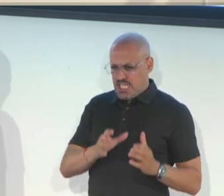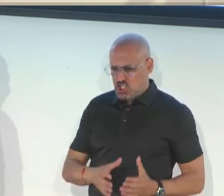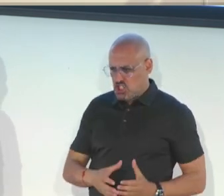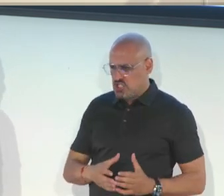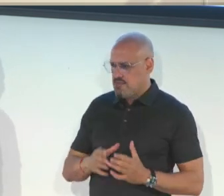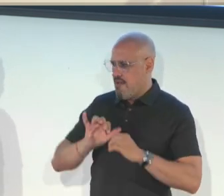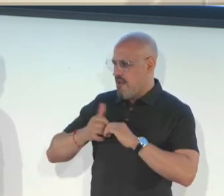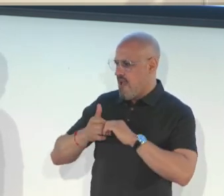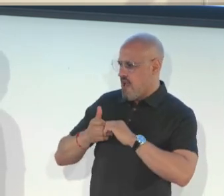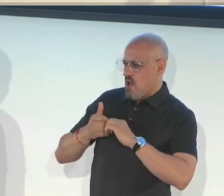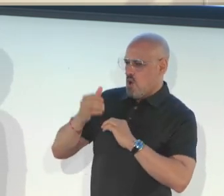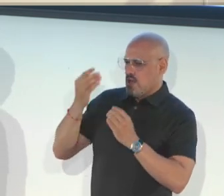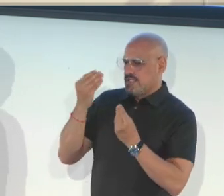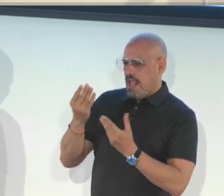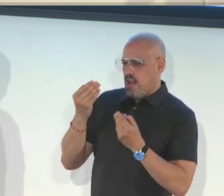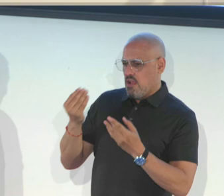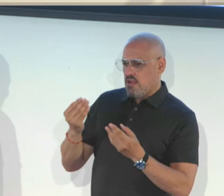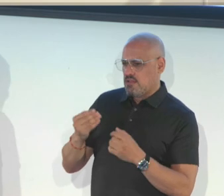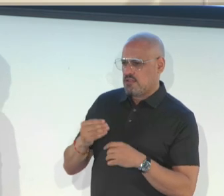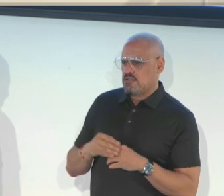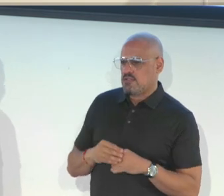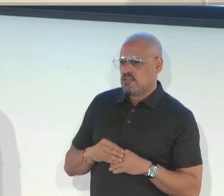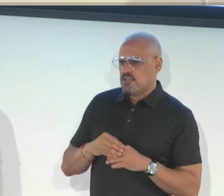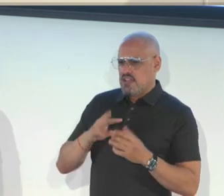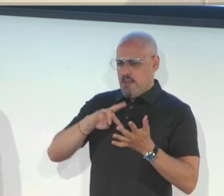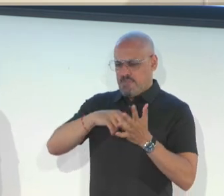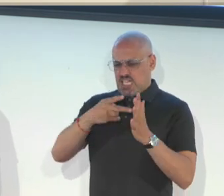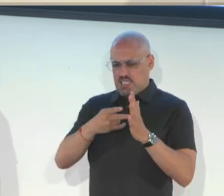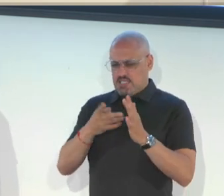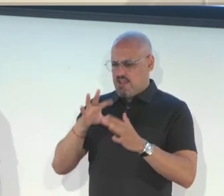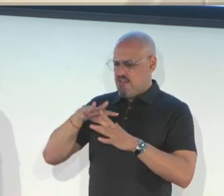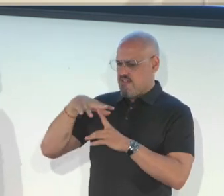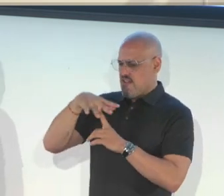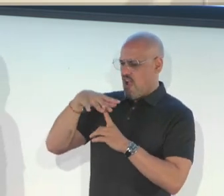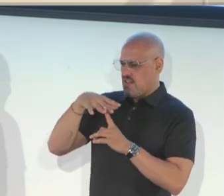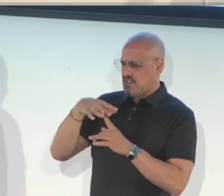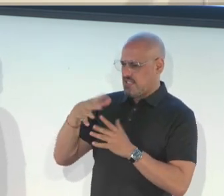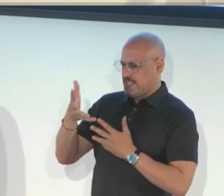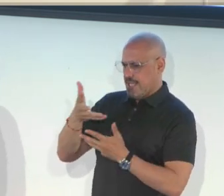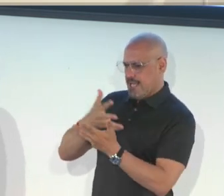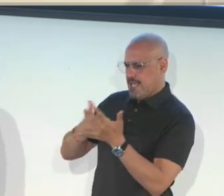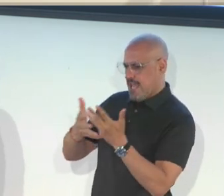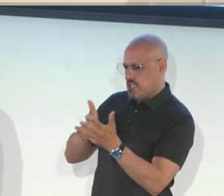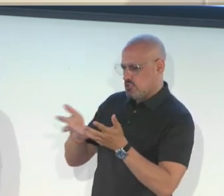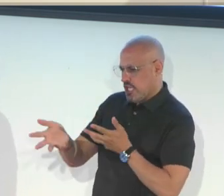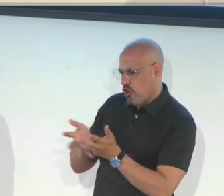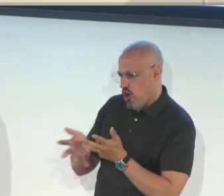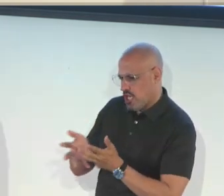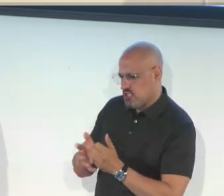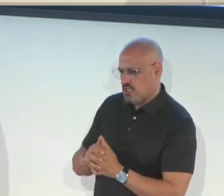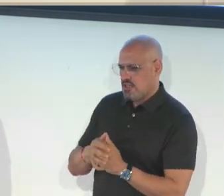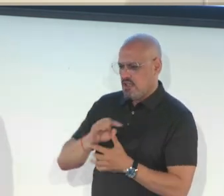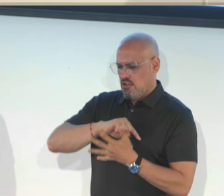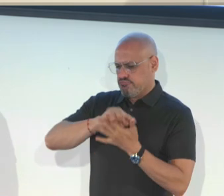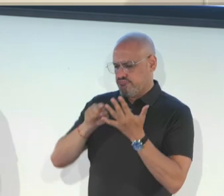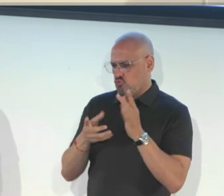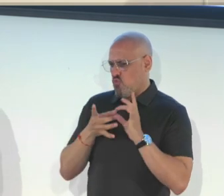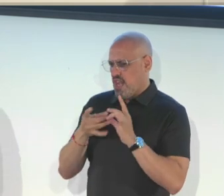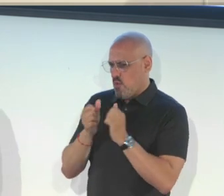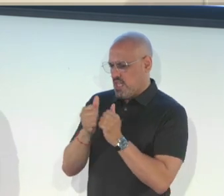the way that data and information, meaning and context, and engagement and interaction all relate to